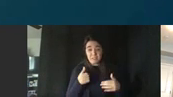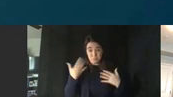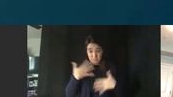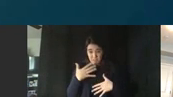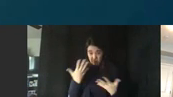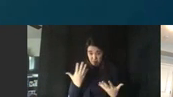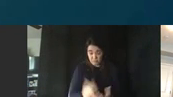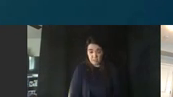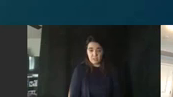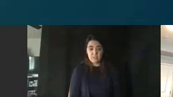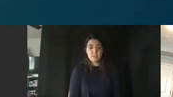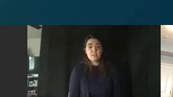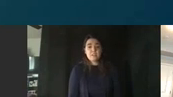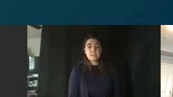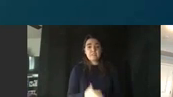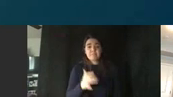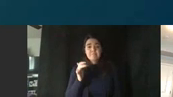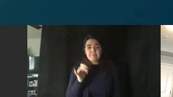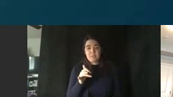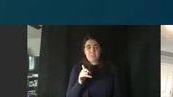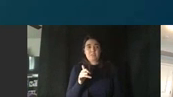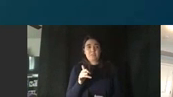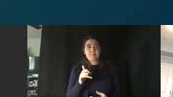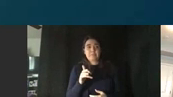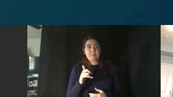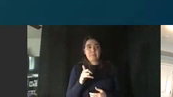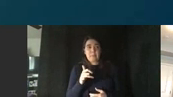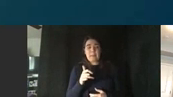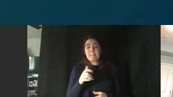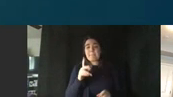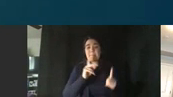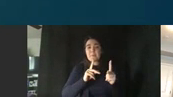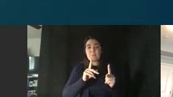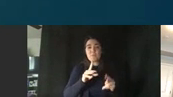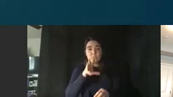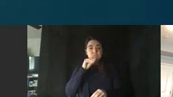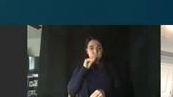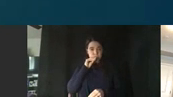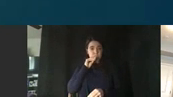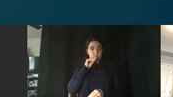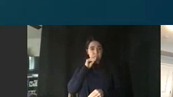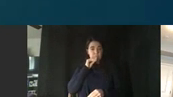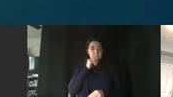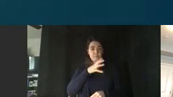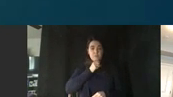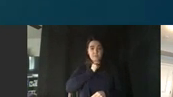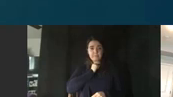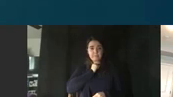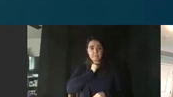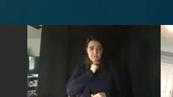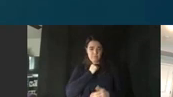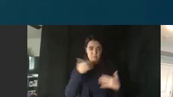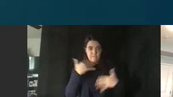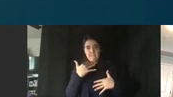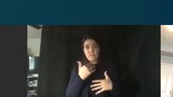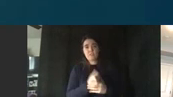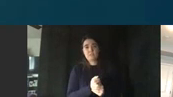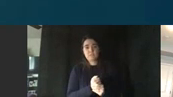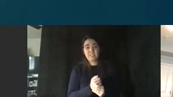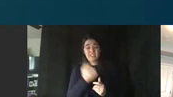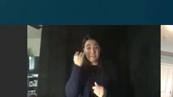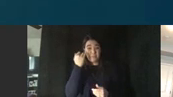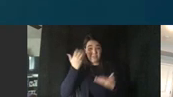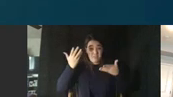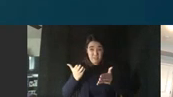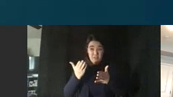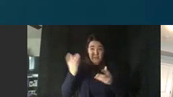that people use to try to shut you up, is to try to scare you in fear. And if we let them win, they've